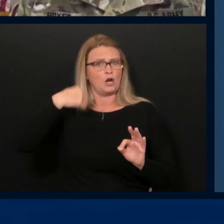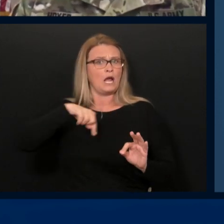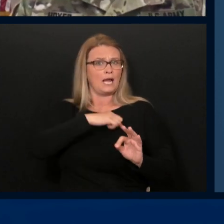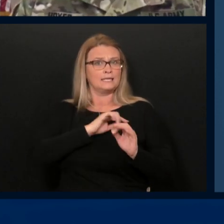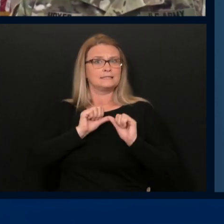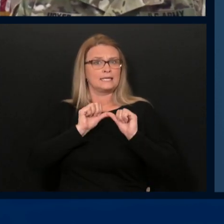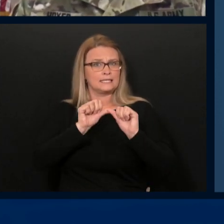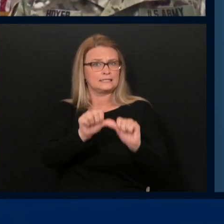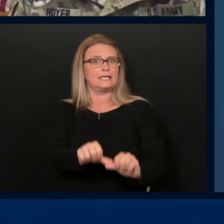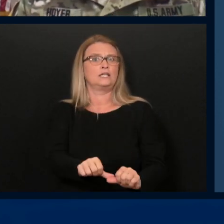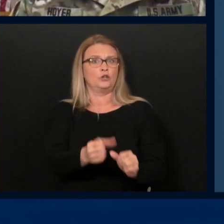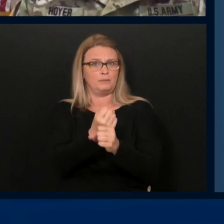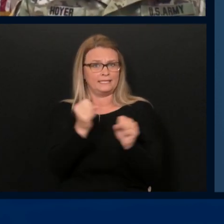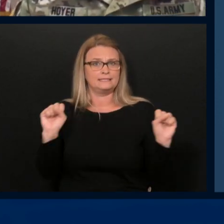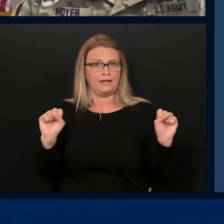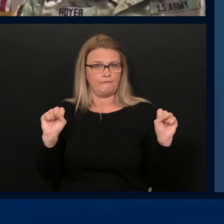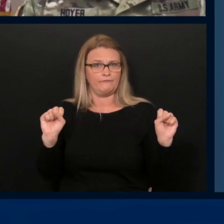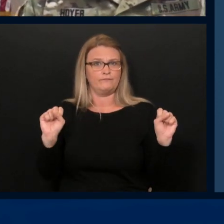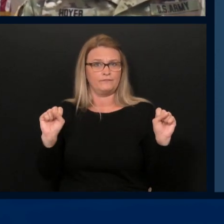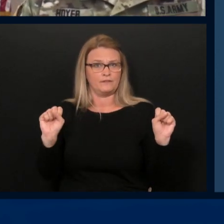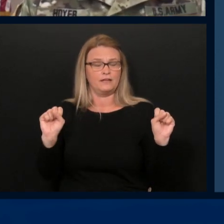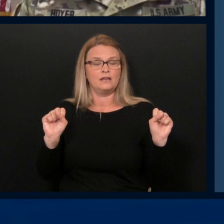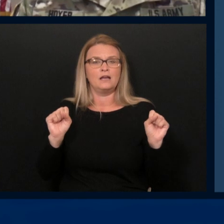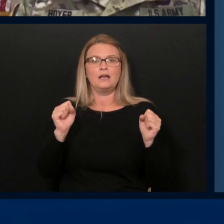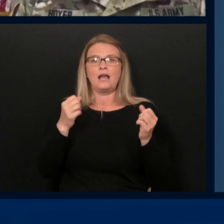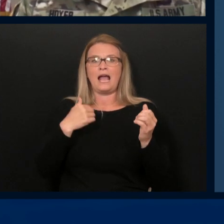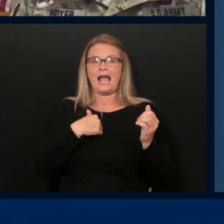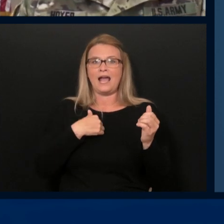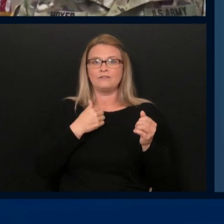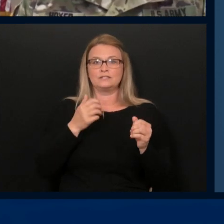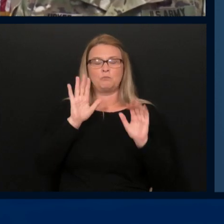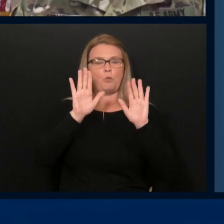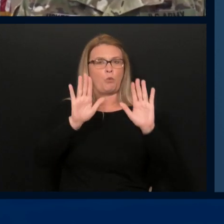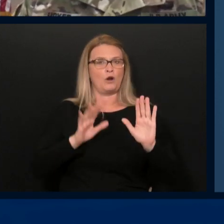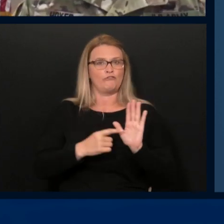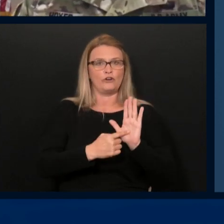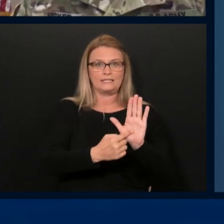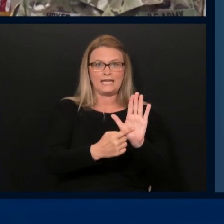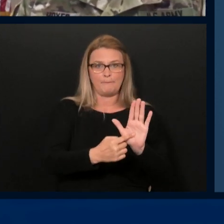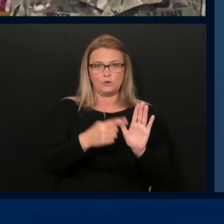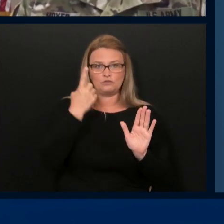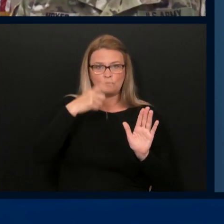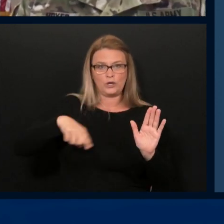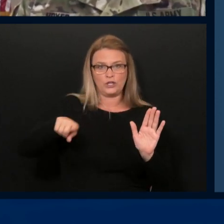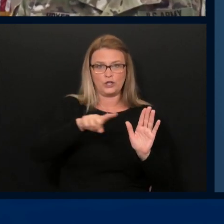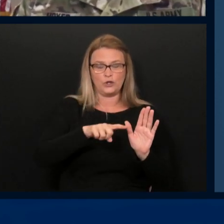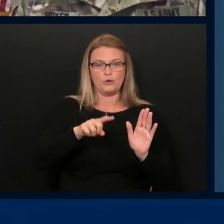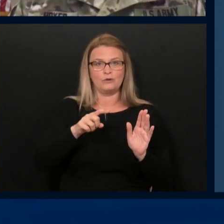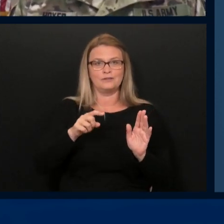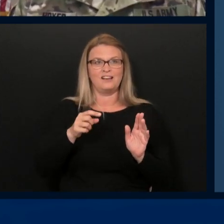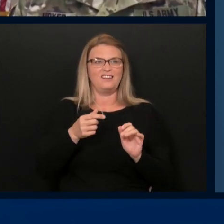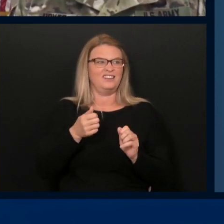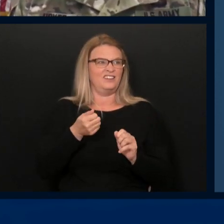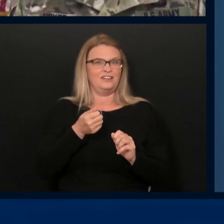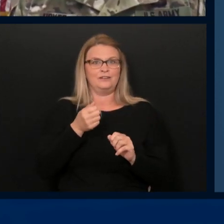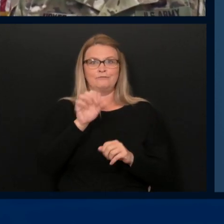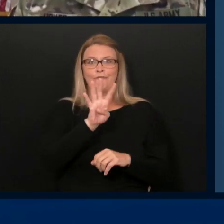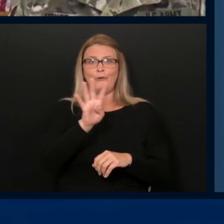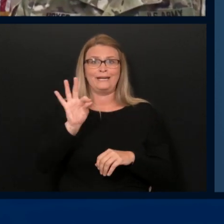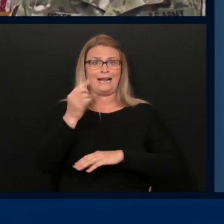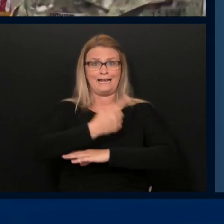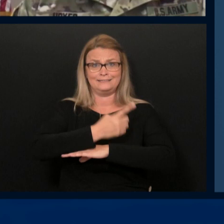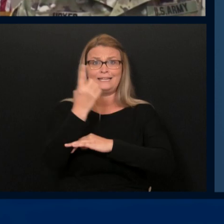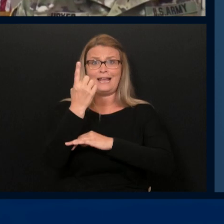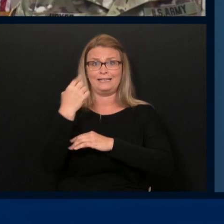successful as a state. I want to highlight a couple of great examples that have gone on across our state over the past 49 days